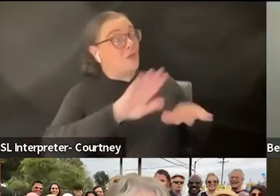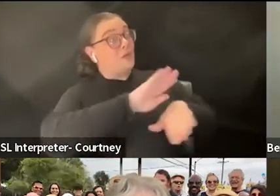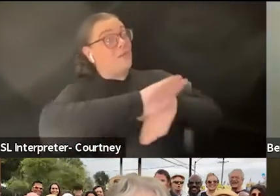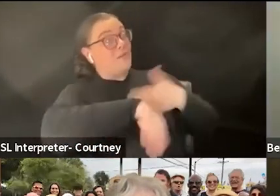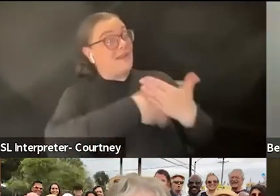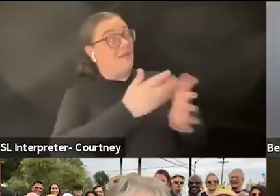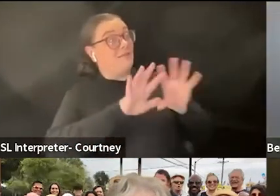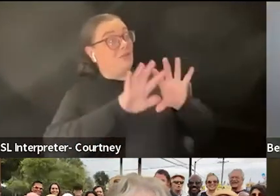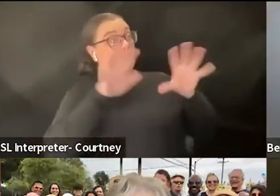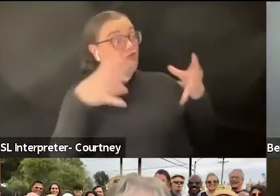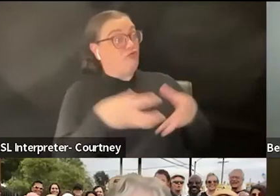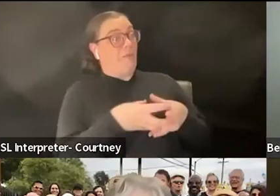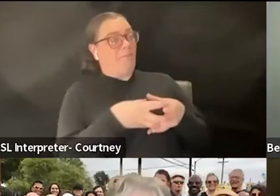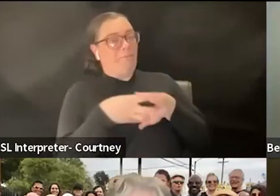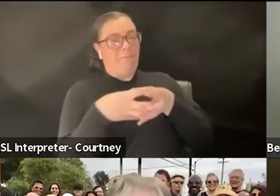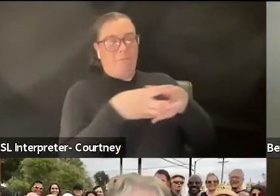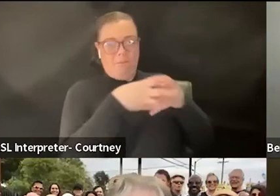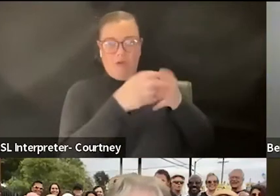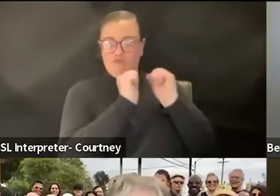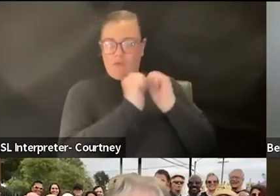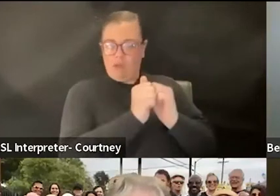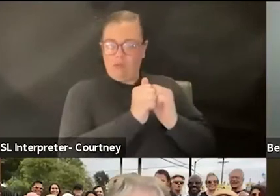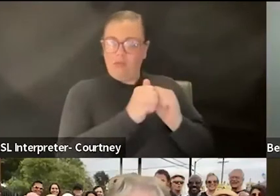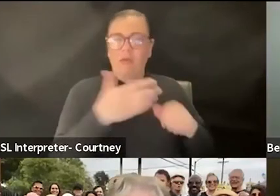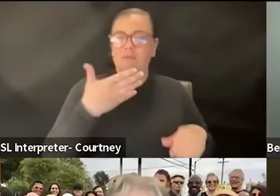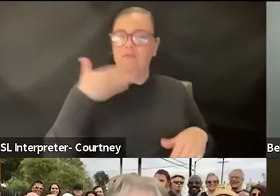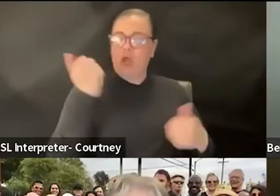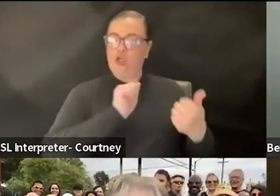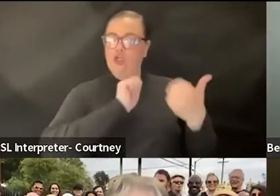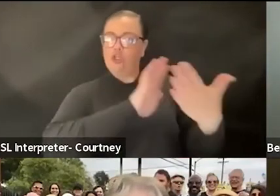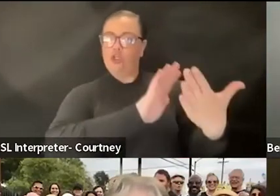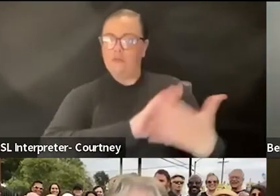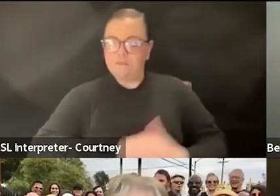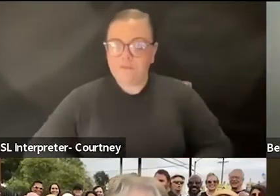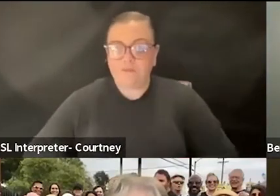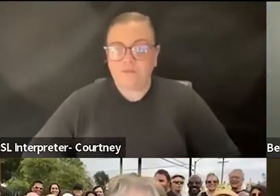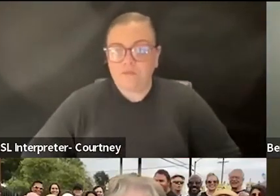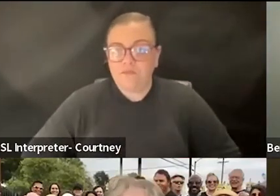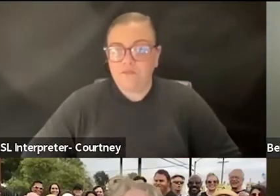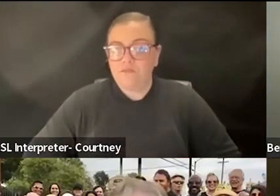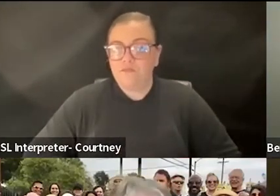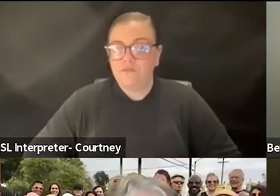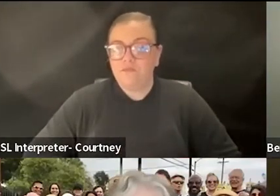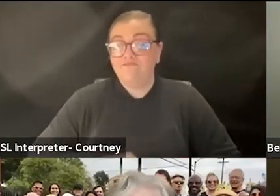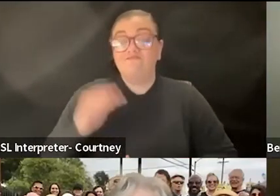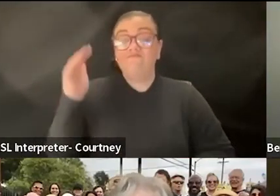with is what Ellen was saying, it's really a protection of our craft too.